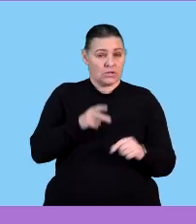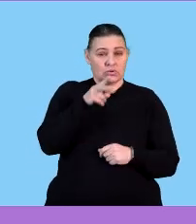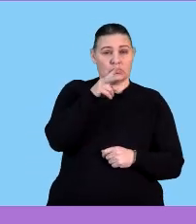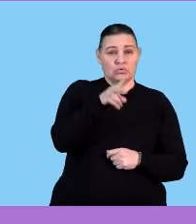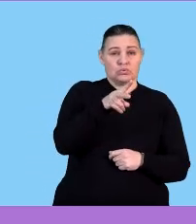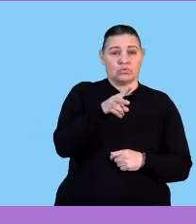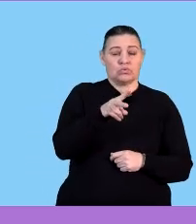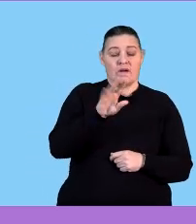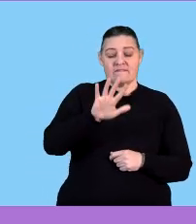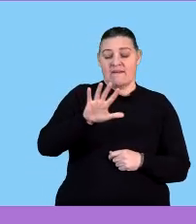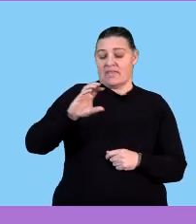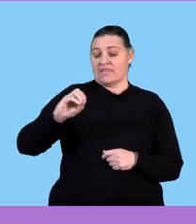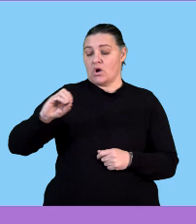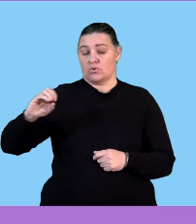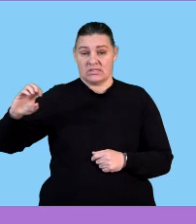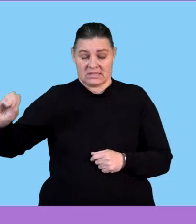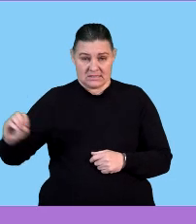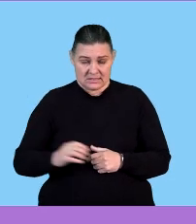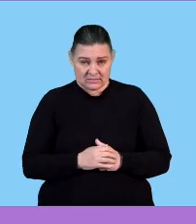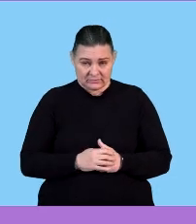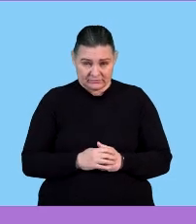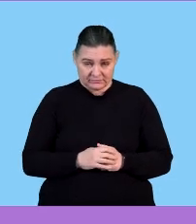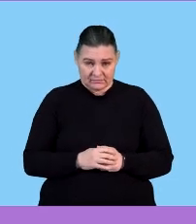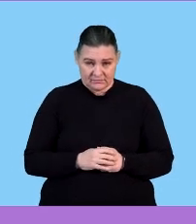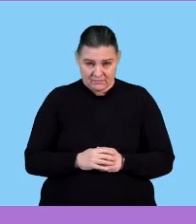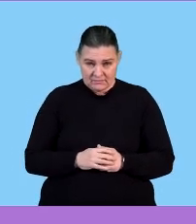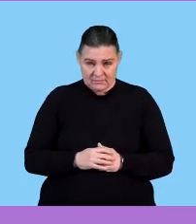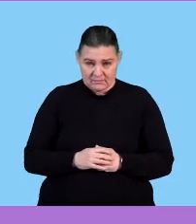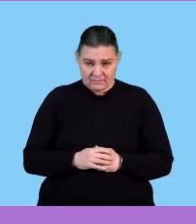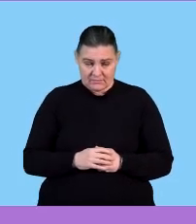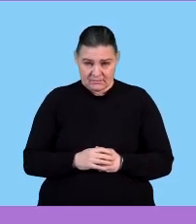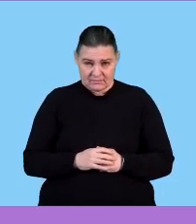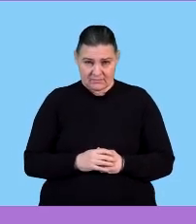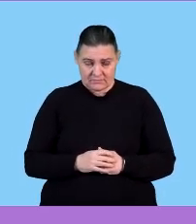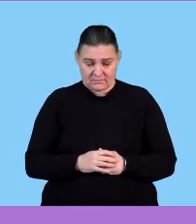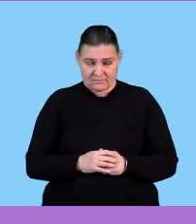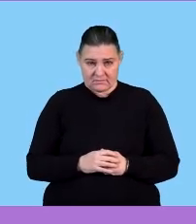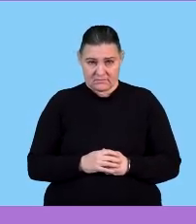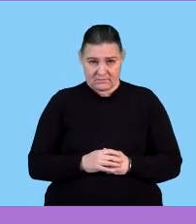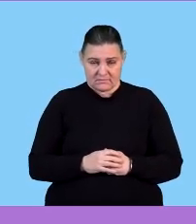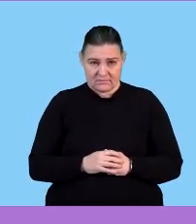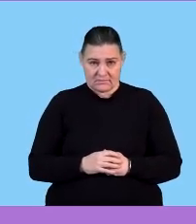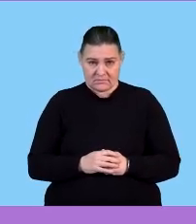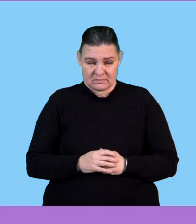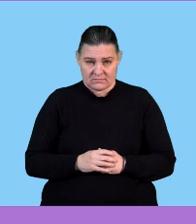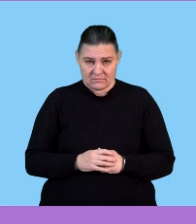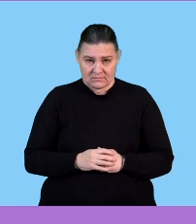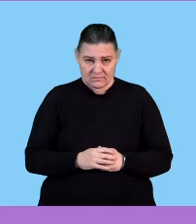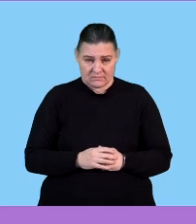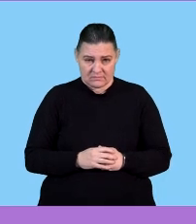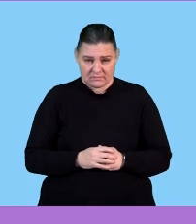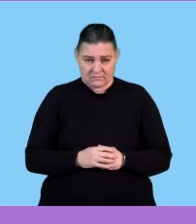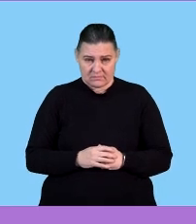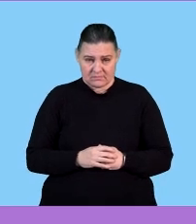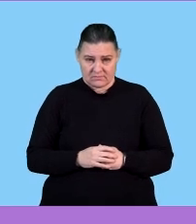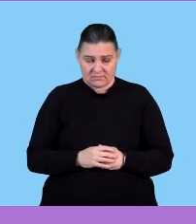what I've done. I've separated again with those two dots, the semicolon. On the left-hand side is map, on the right-hand side